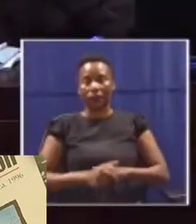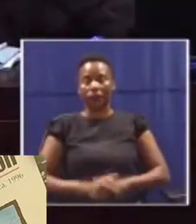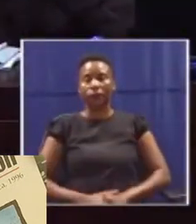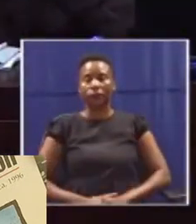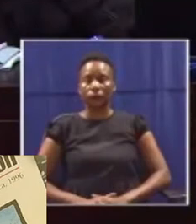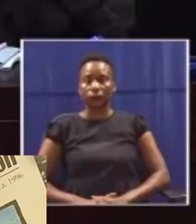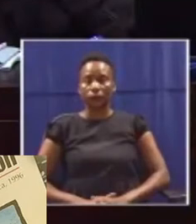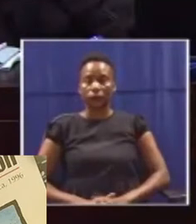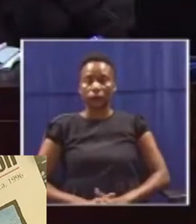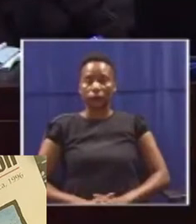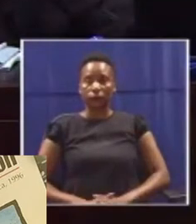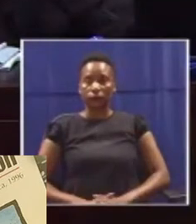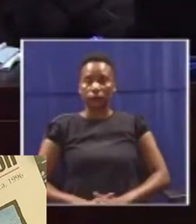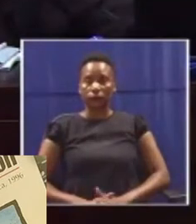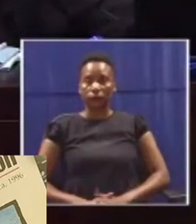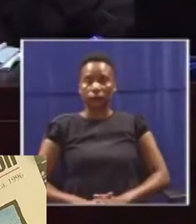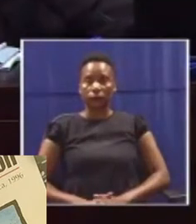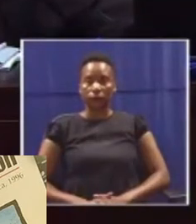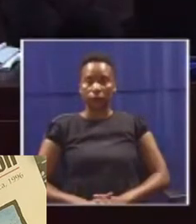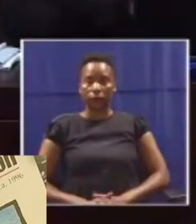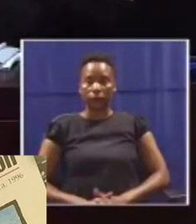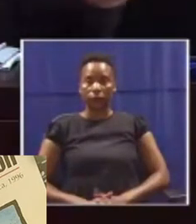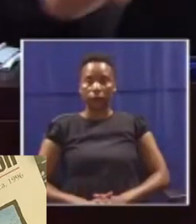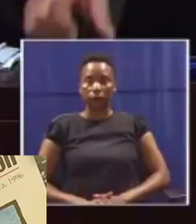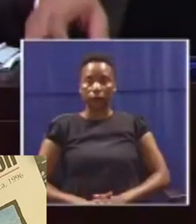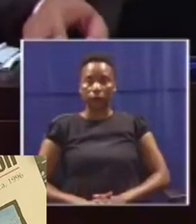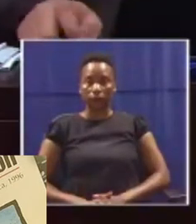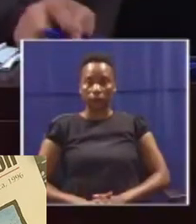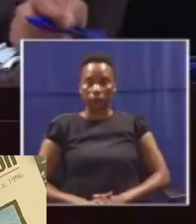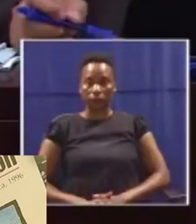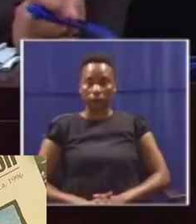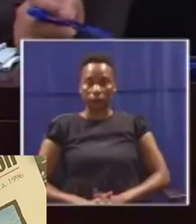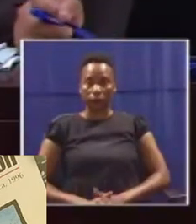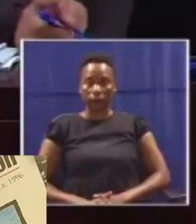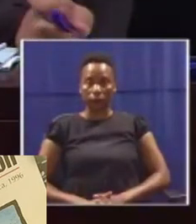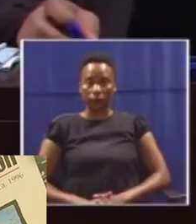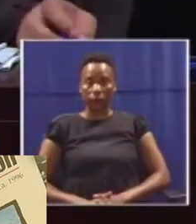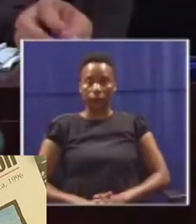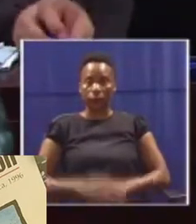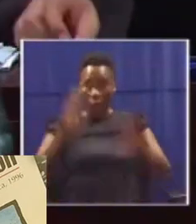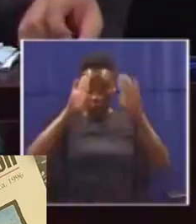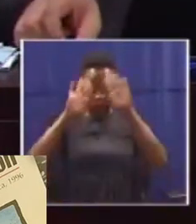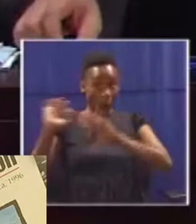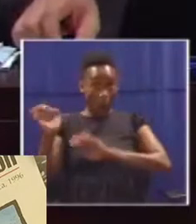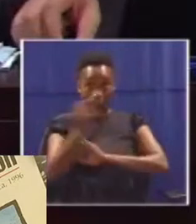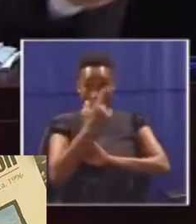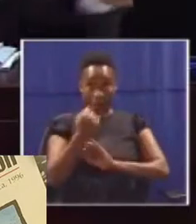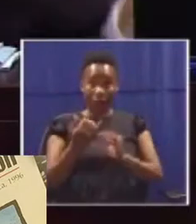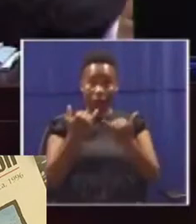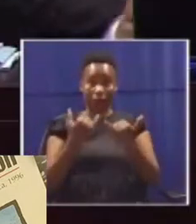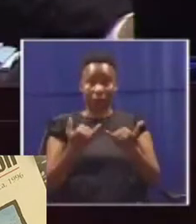Bahulisei vothe vhane vha vha hone na lushaka lothe ndi masiari.